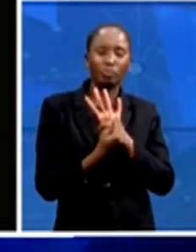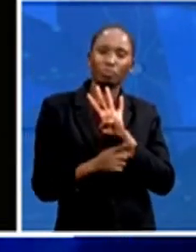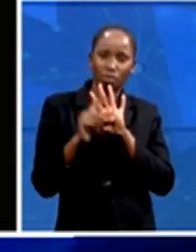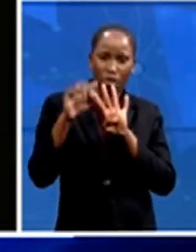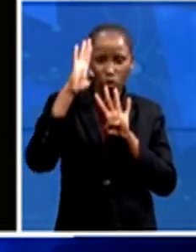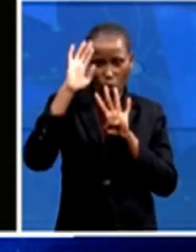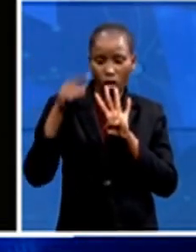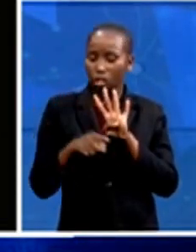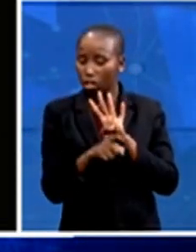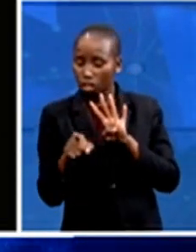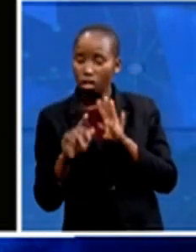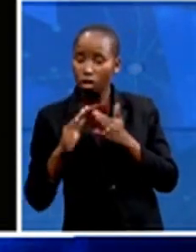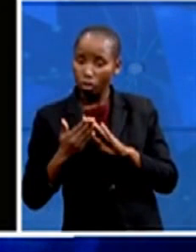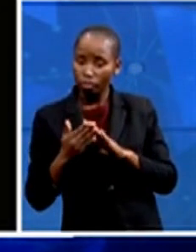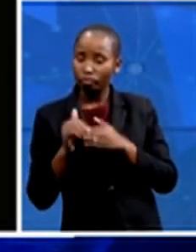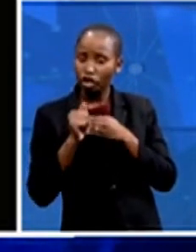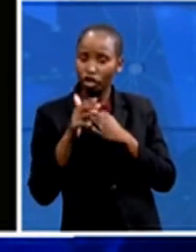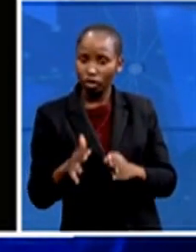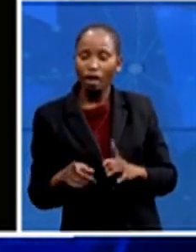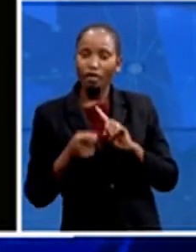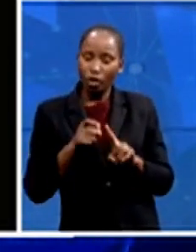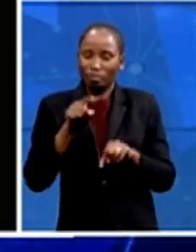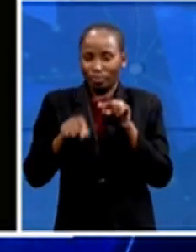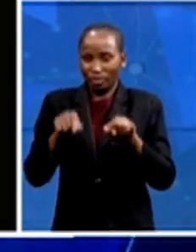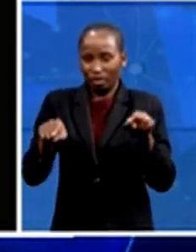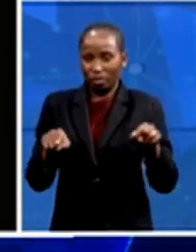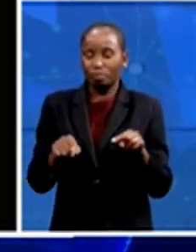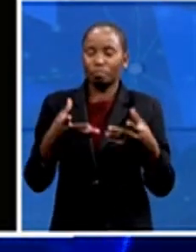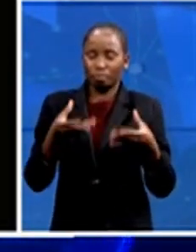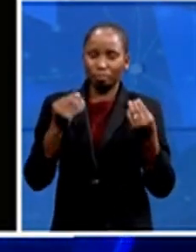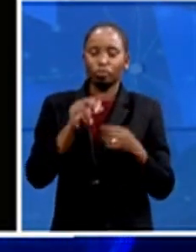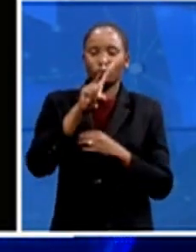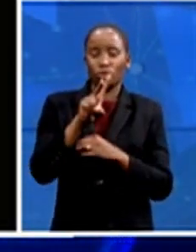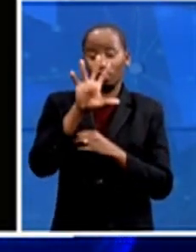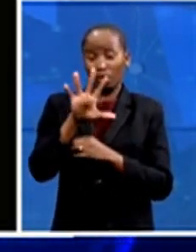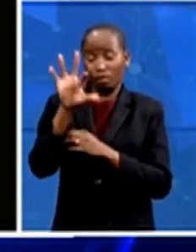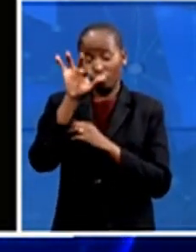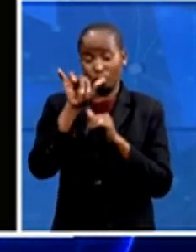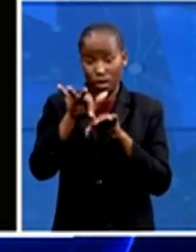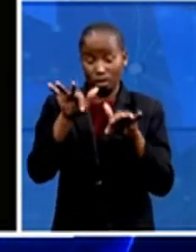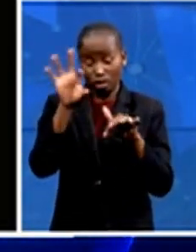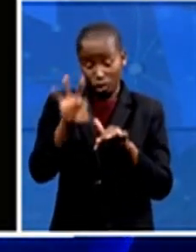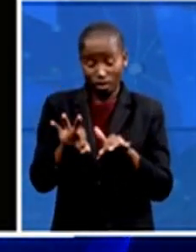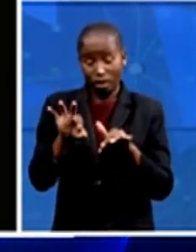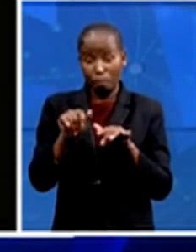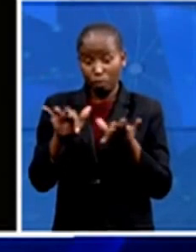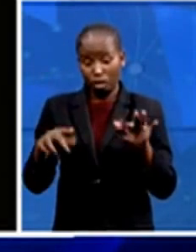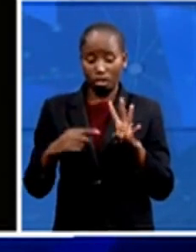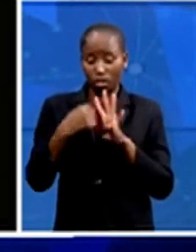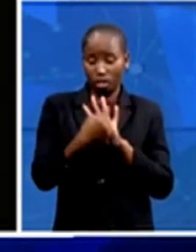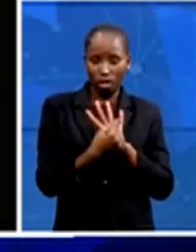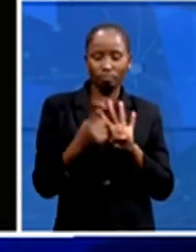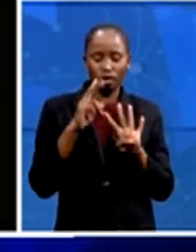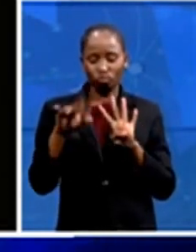various communities, and 25% of those candidates are required to be young people. But this also comes at a very